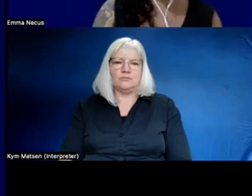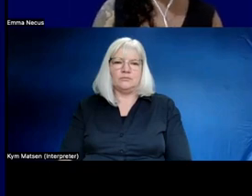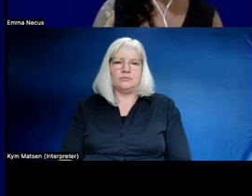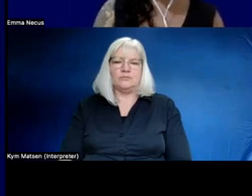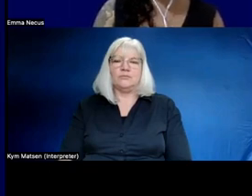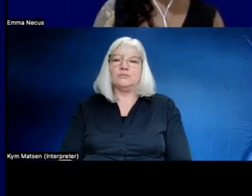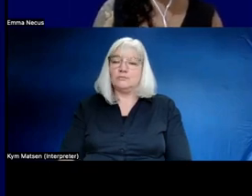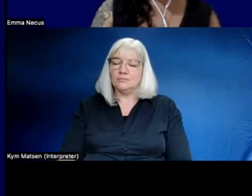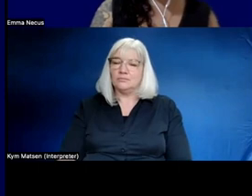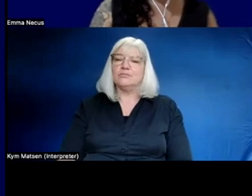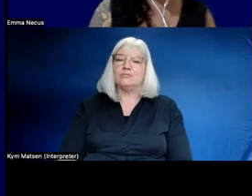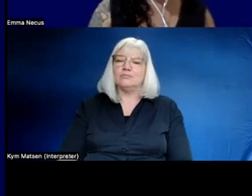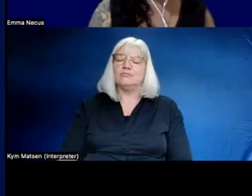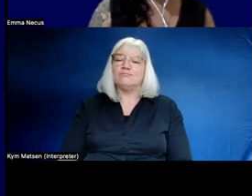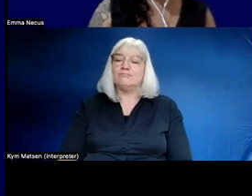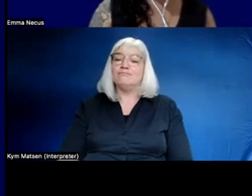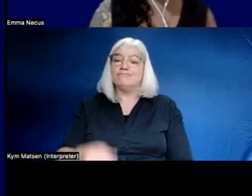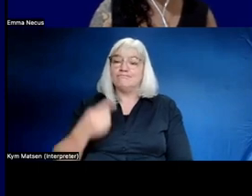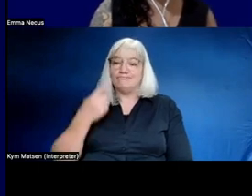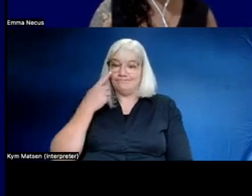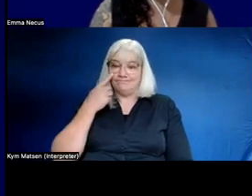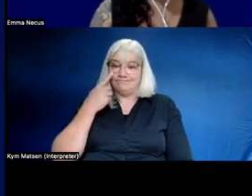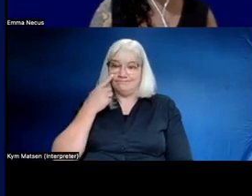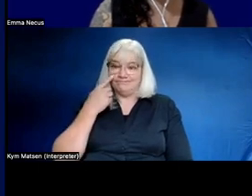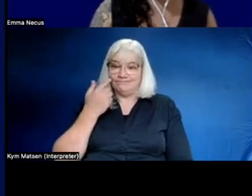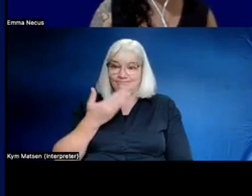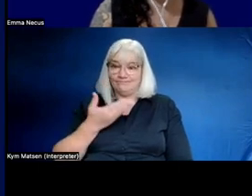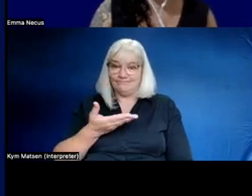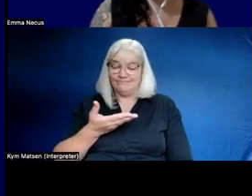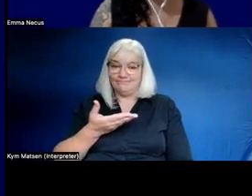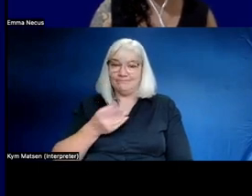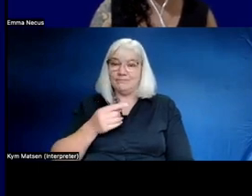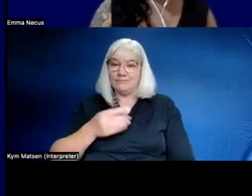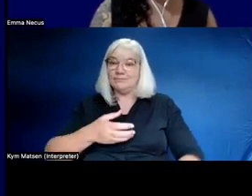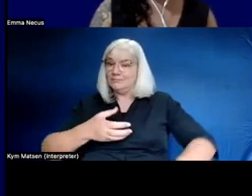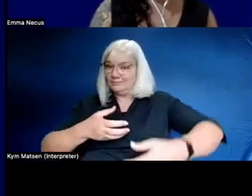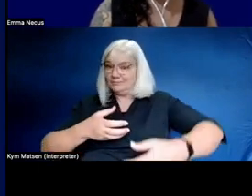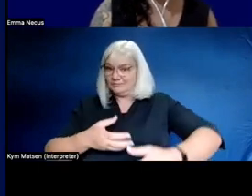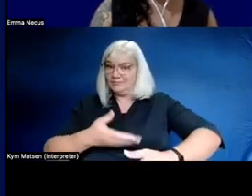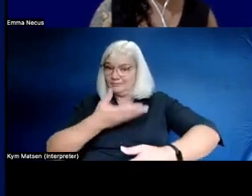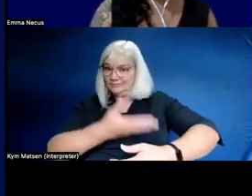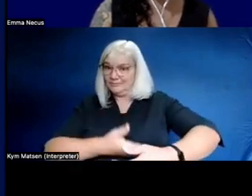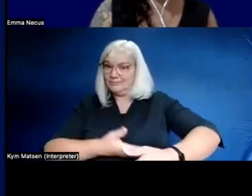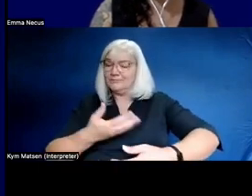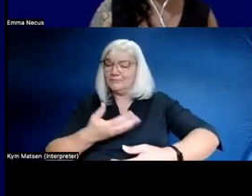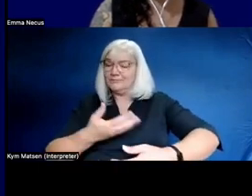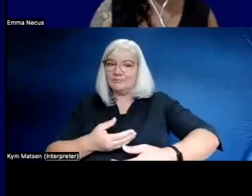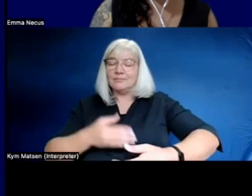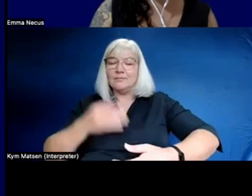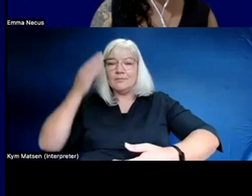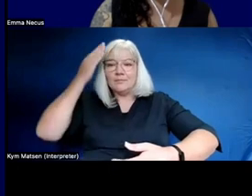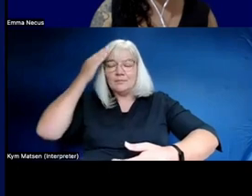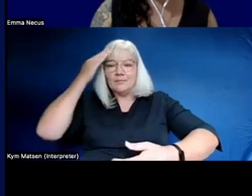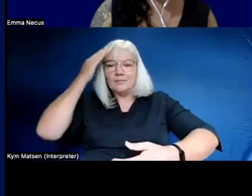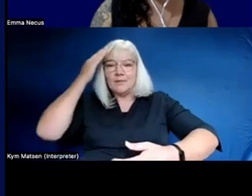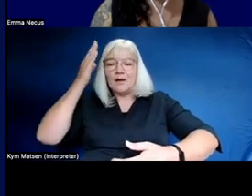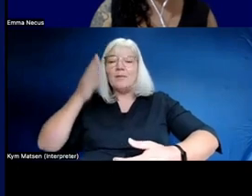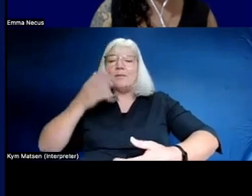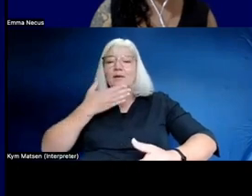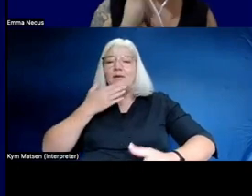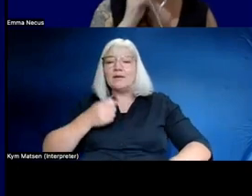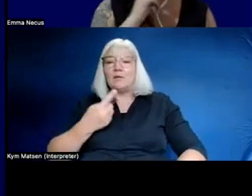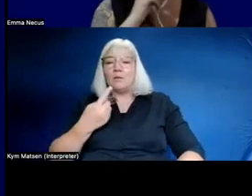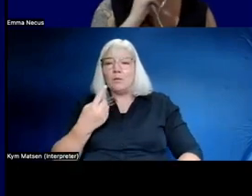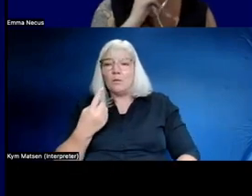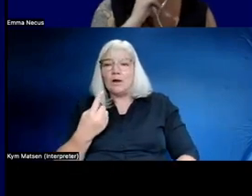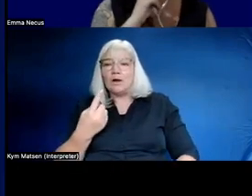One. So you can see here, Bella's sitting on her mum's lap. Mum does a lovely count of 1, 2, 3